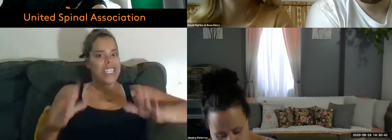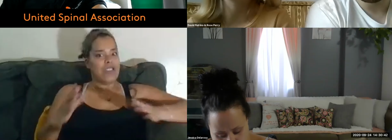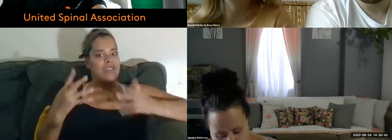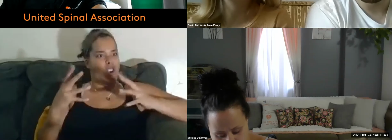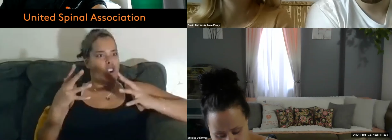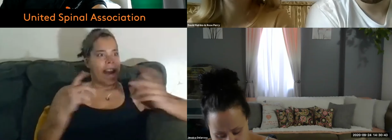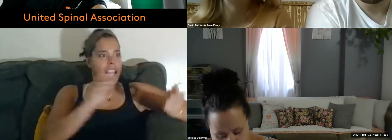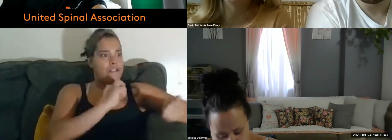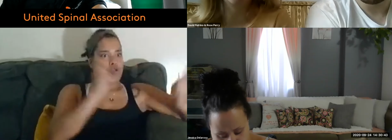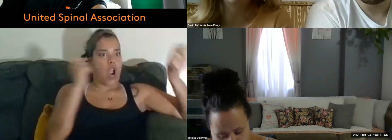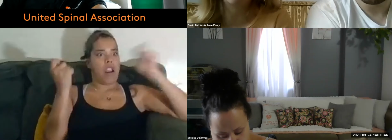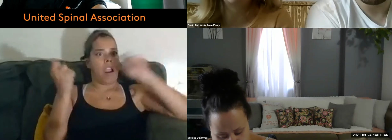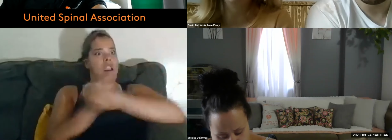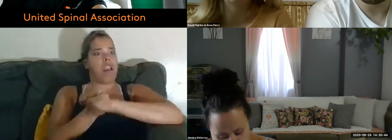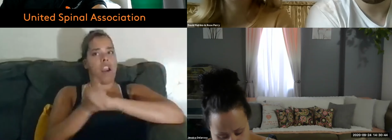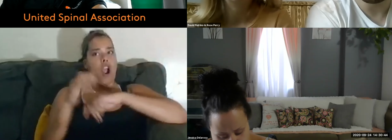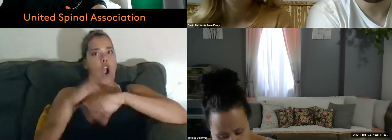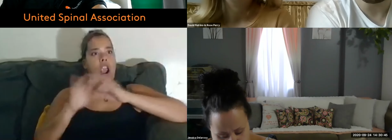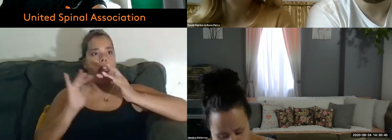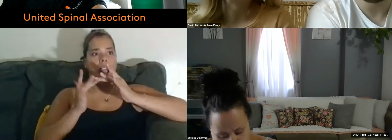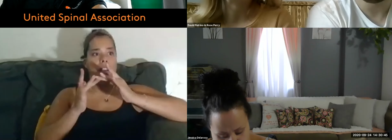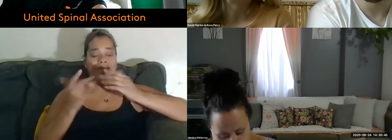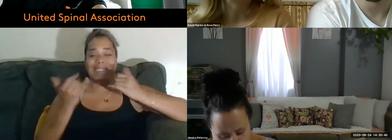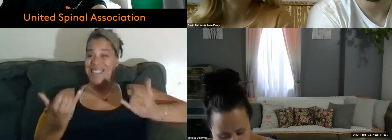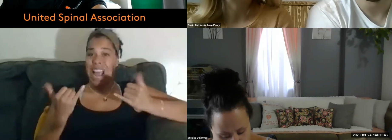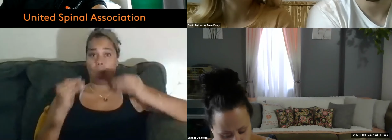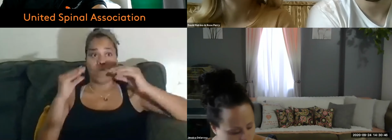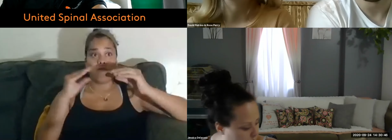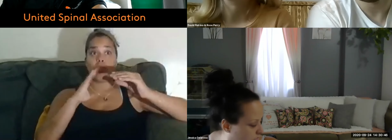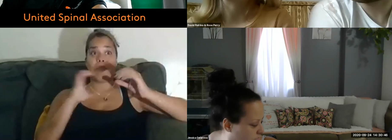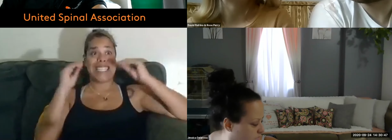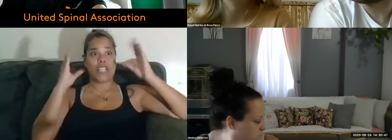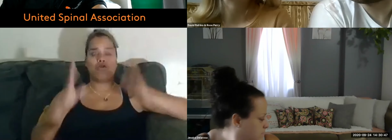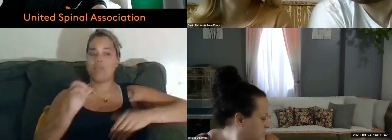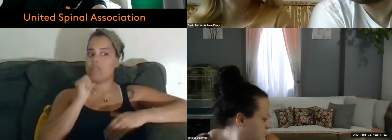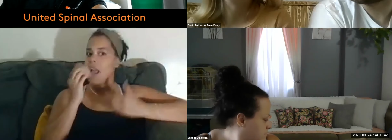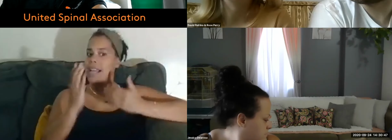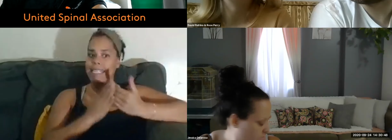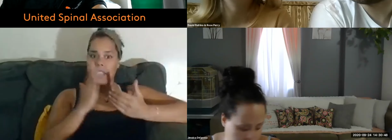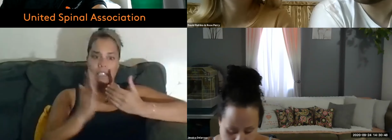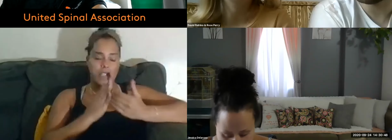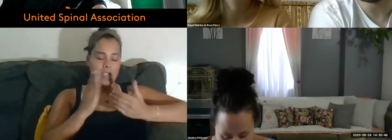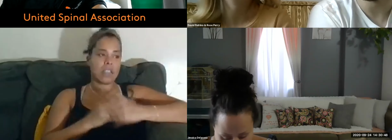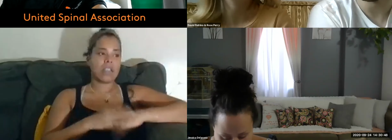not easy to be a teacher right now. And I will say that, and also say